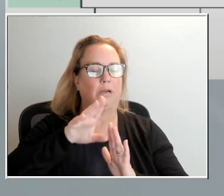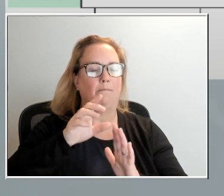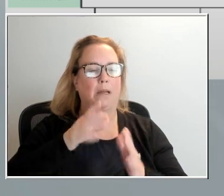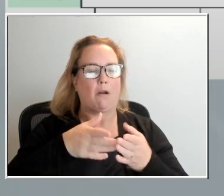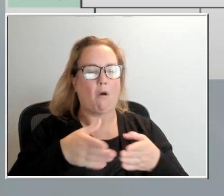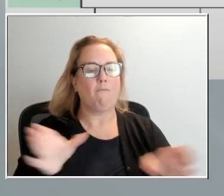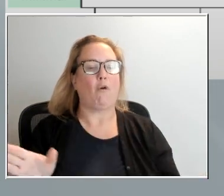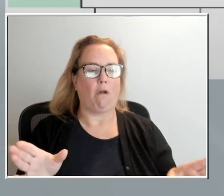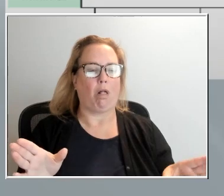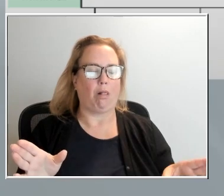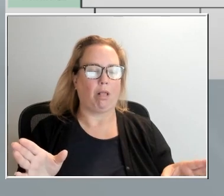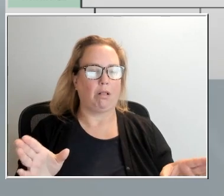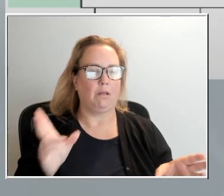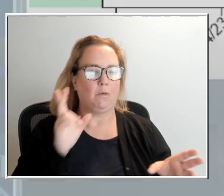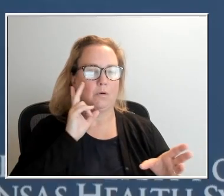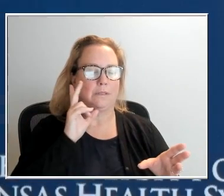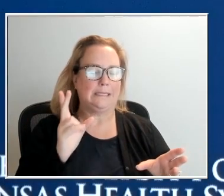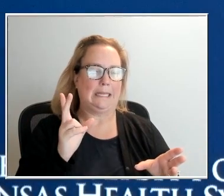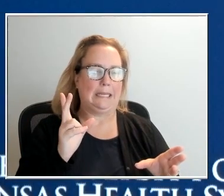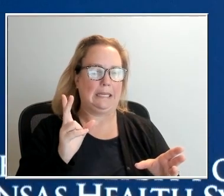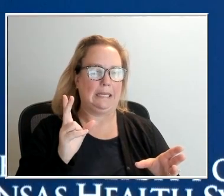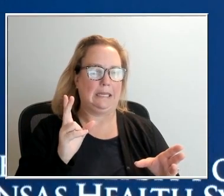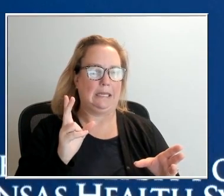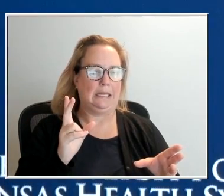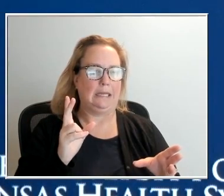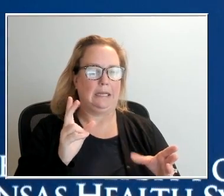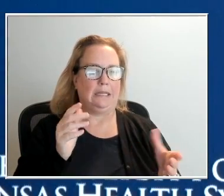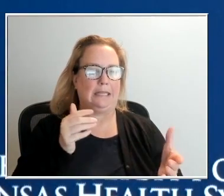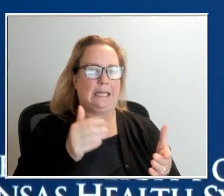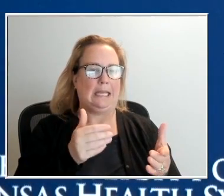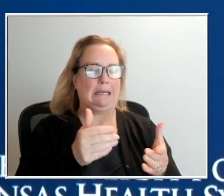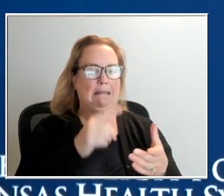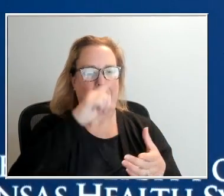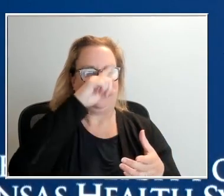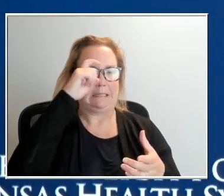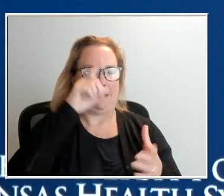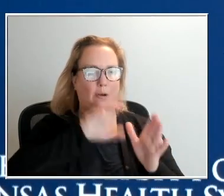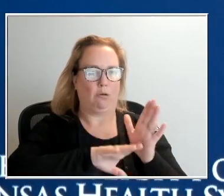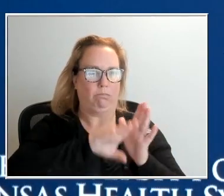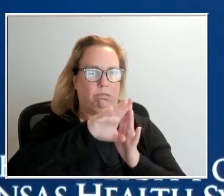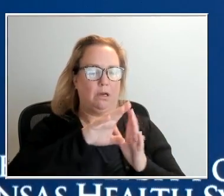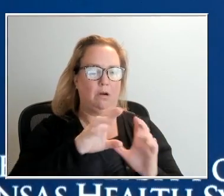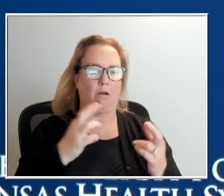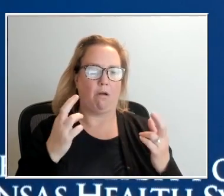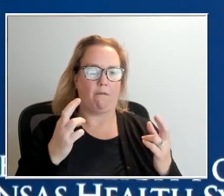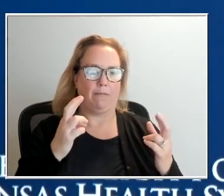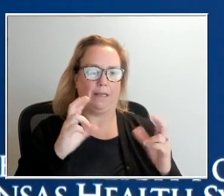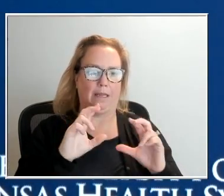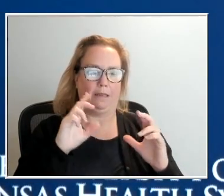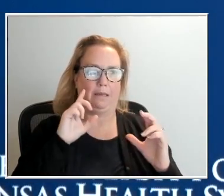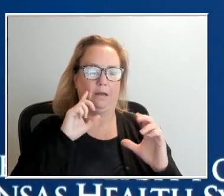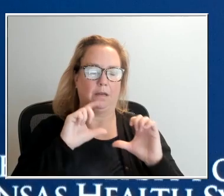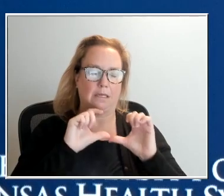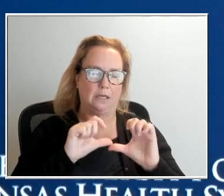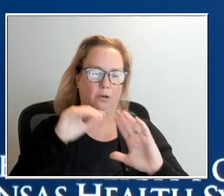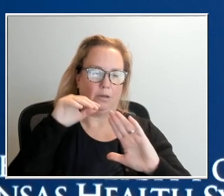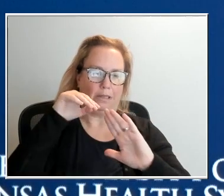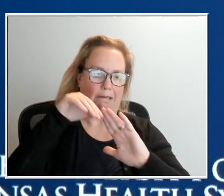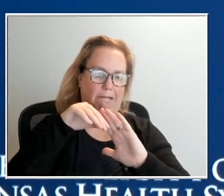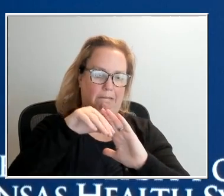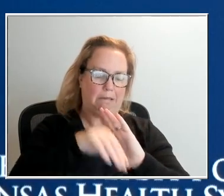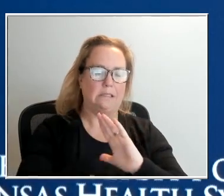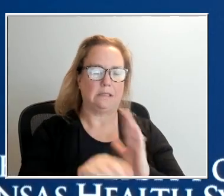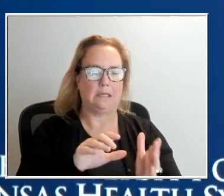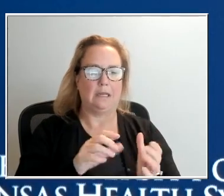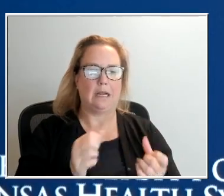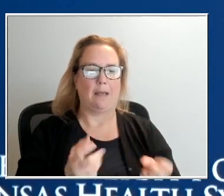are seeing the kind of end of the summer surge. Hopefully there will continue to be a decrease in the amount of